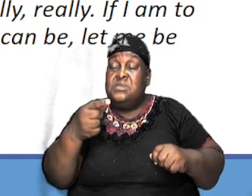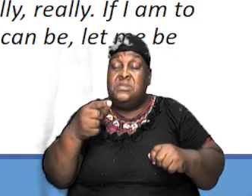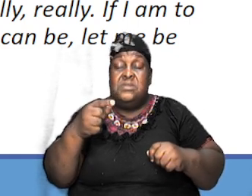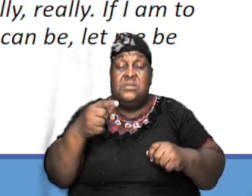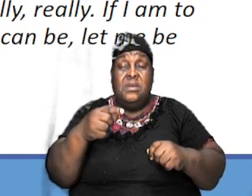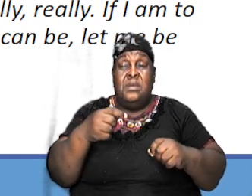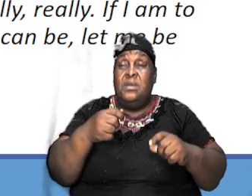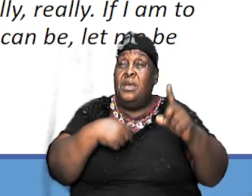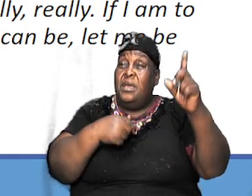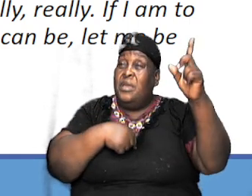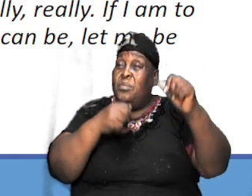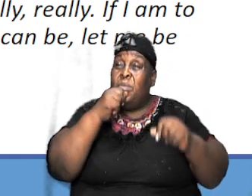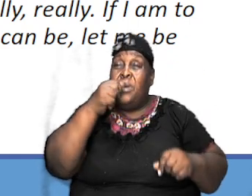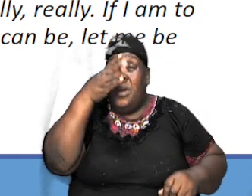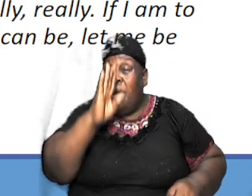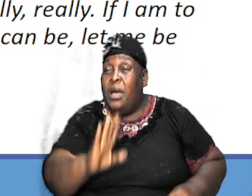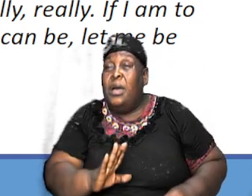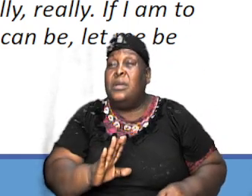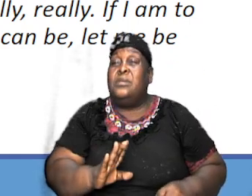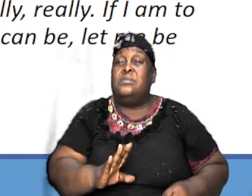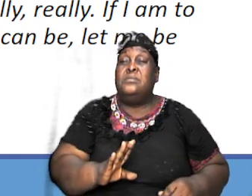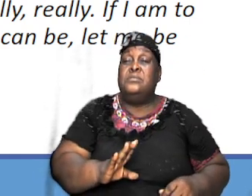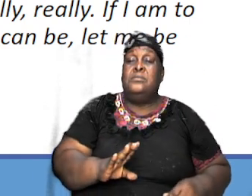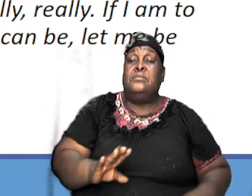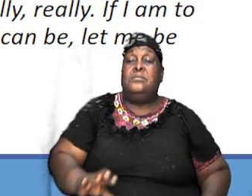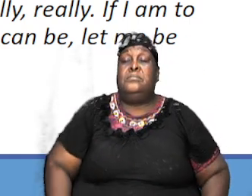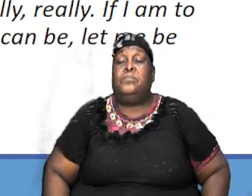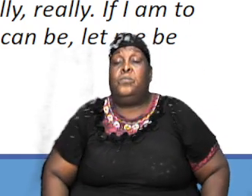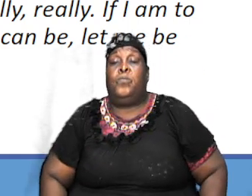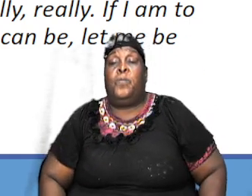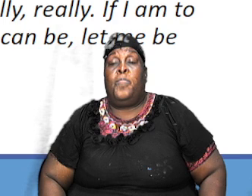on the definition of the term. But let us continue